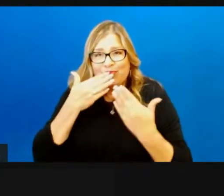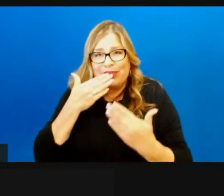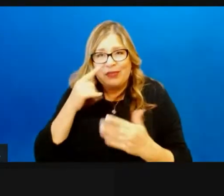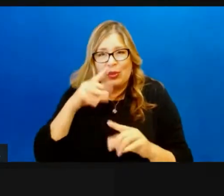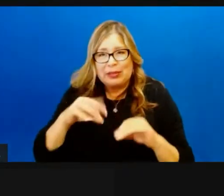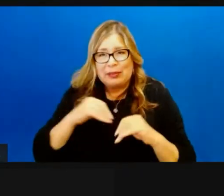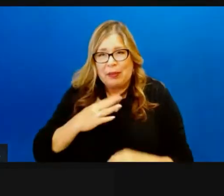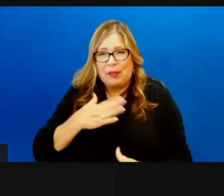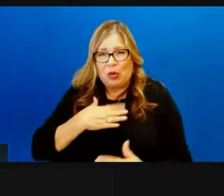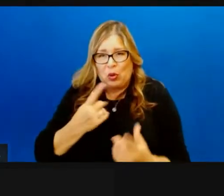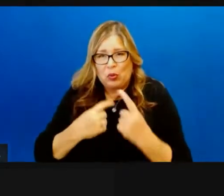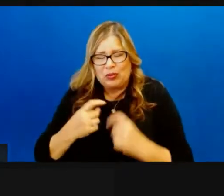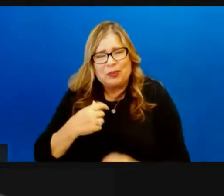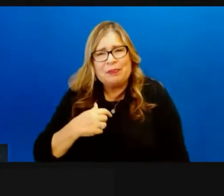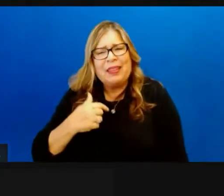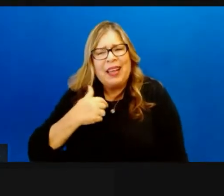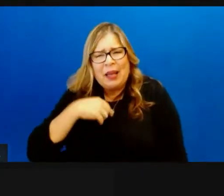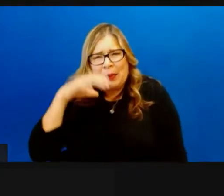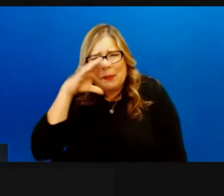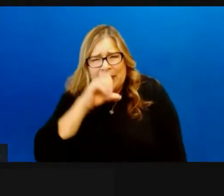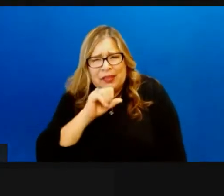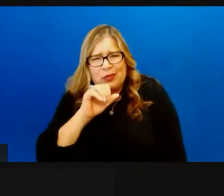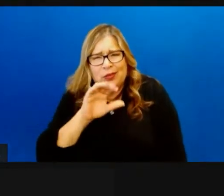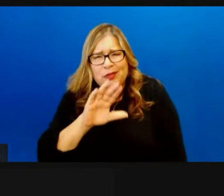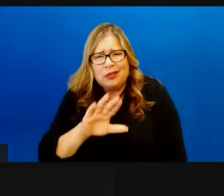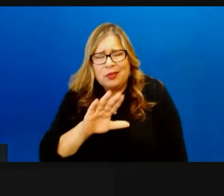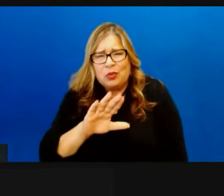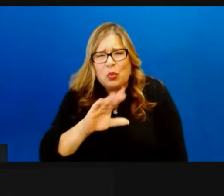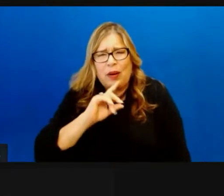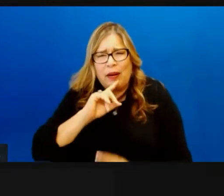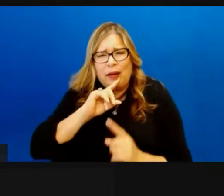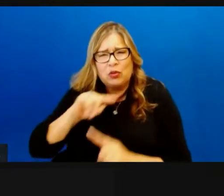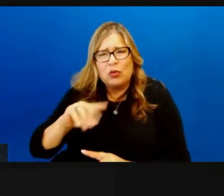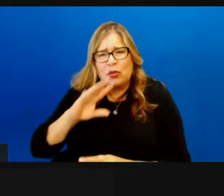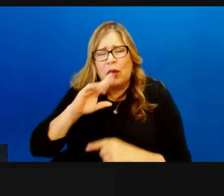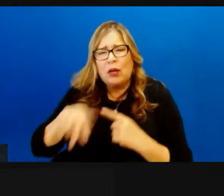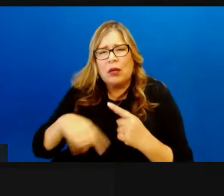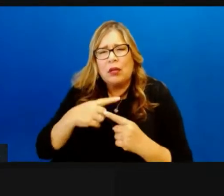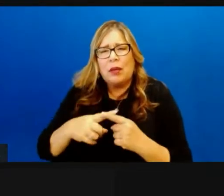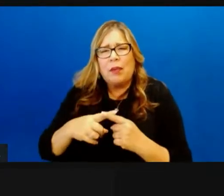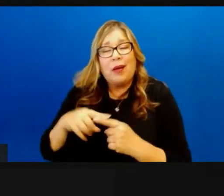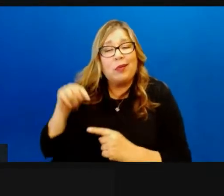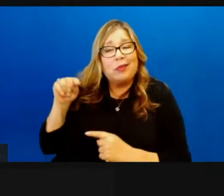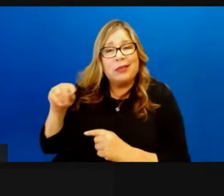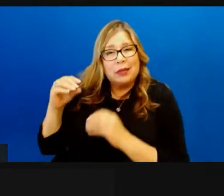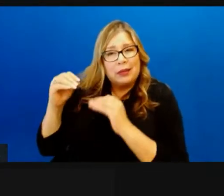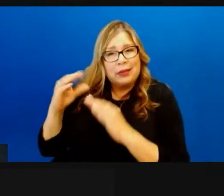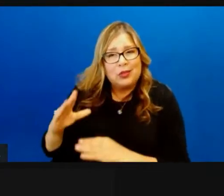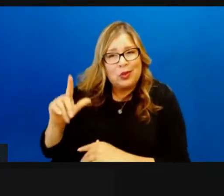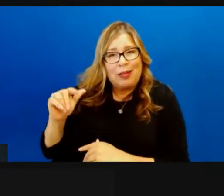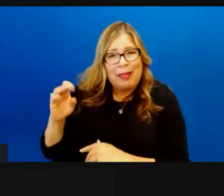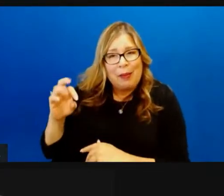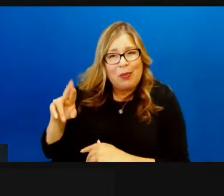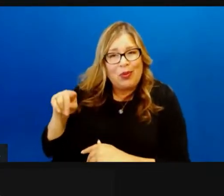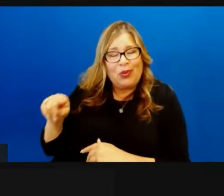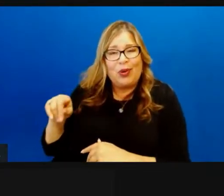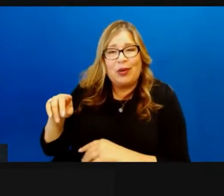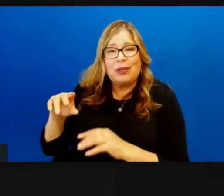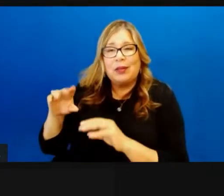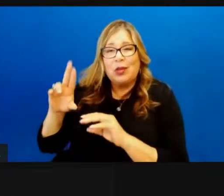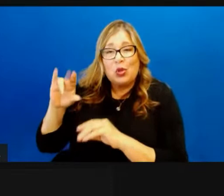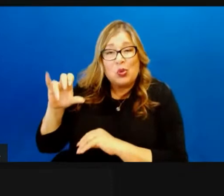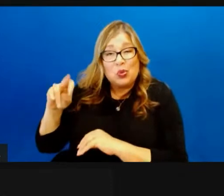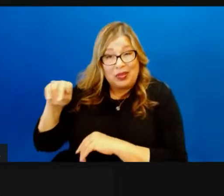the question about the extent to which organized labor and teachers unions are influencing the timing of school mask recommendations. And